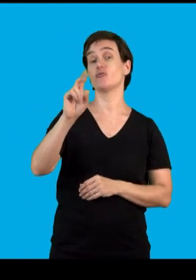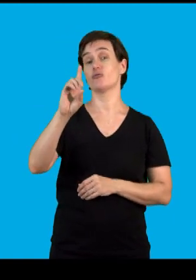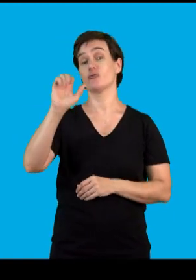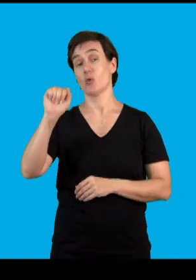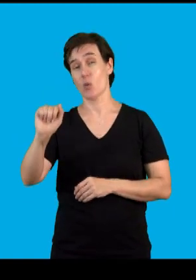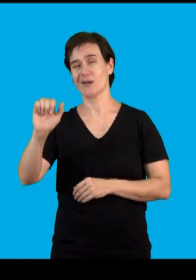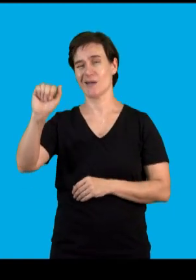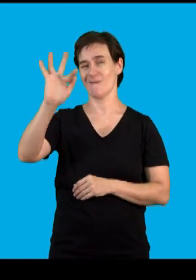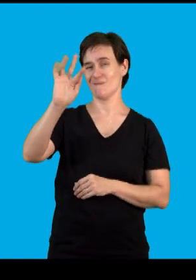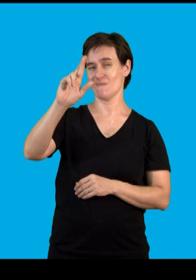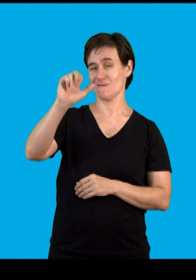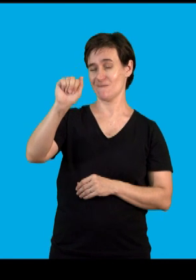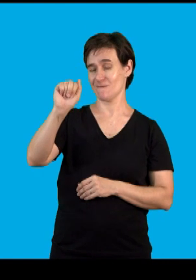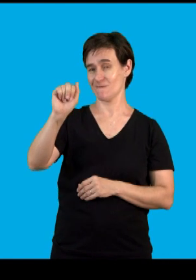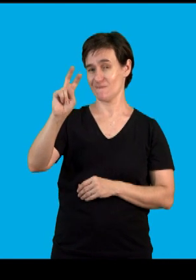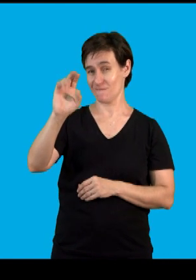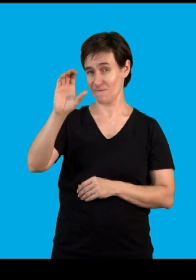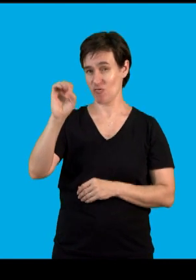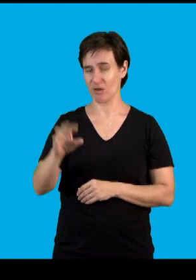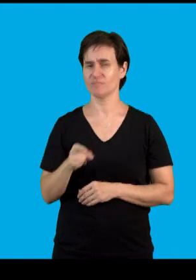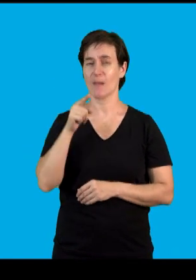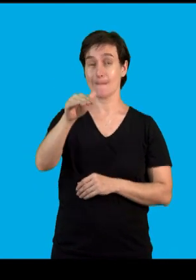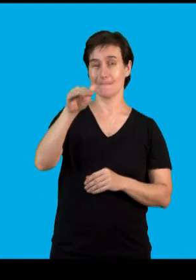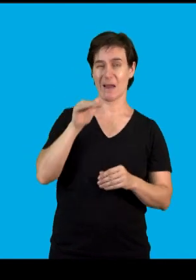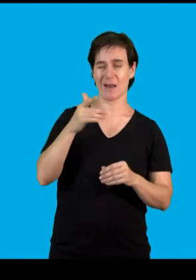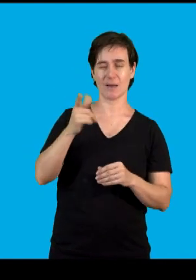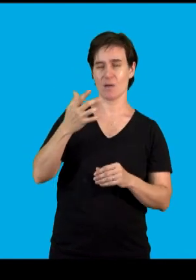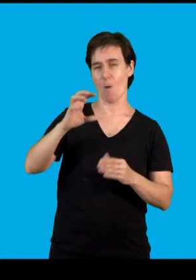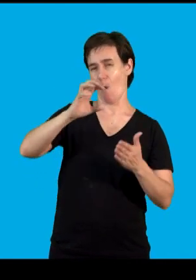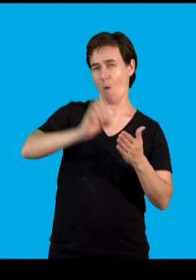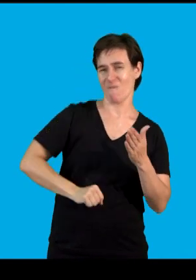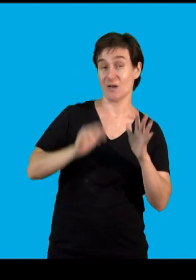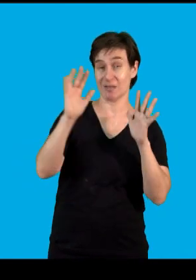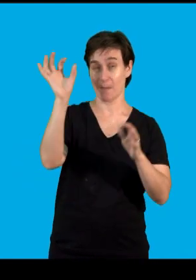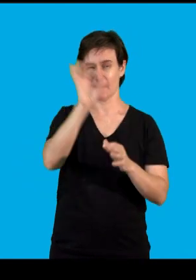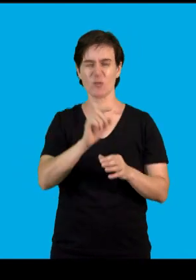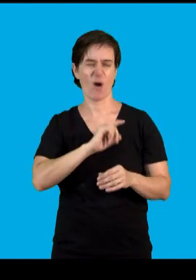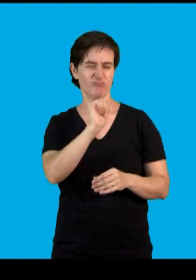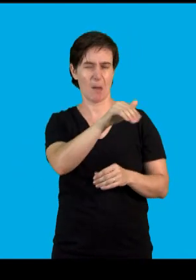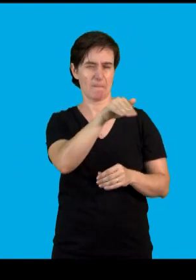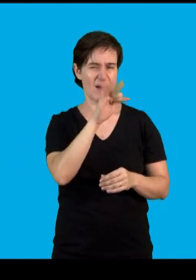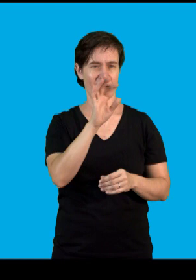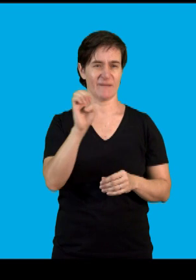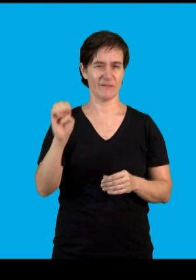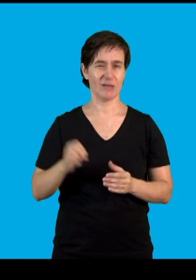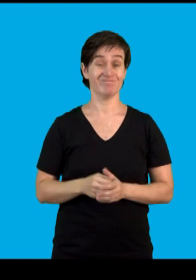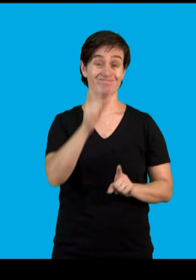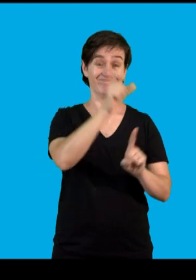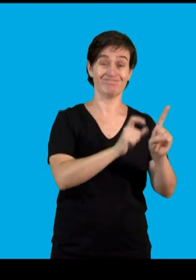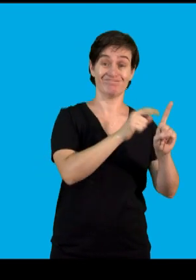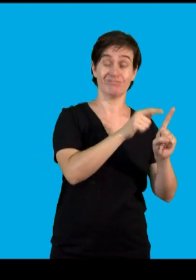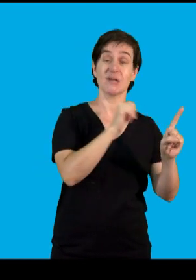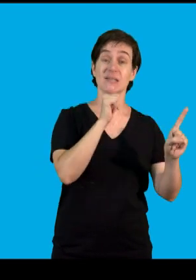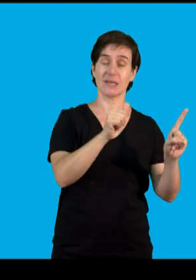745,614.04 Rwanda francs. The bank deducted 10% for bank charges. Andile states that he